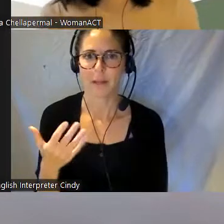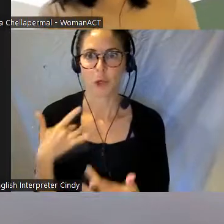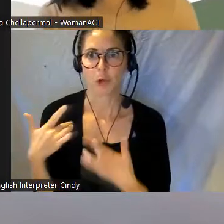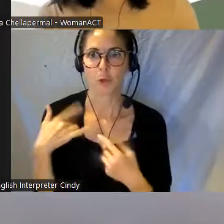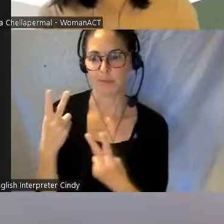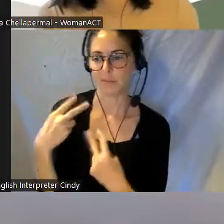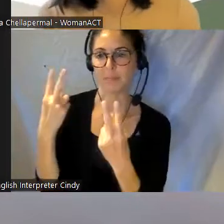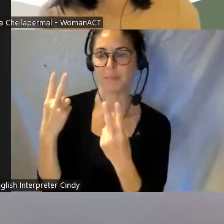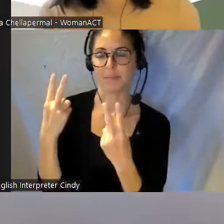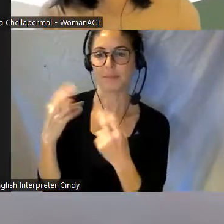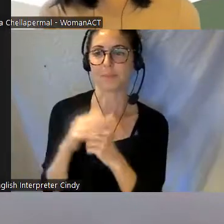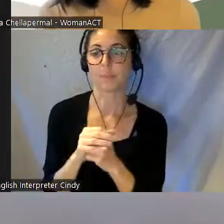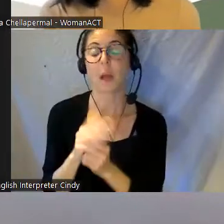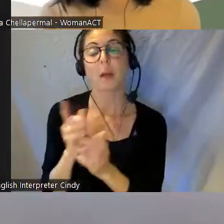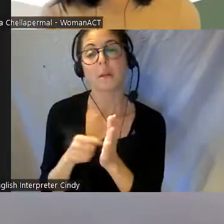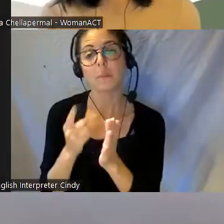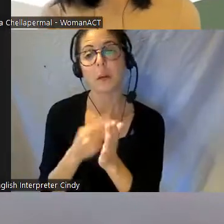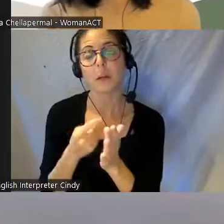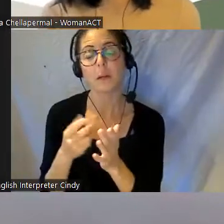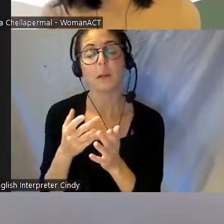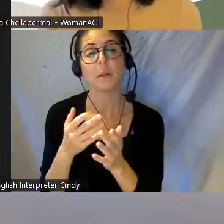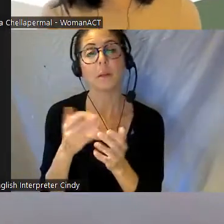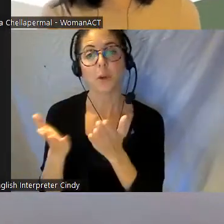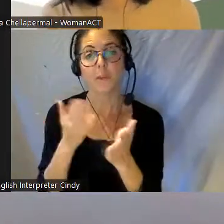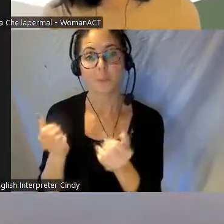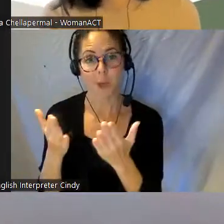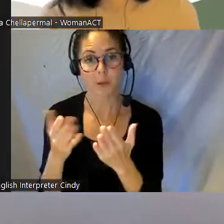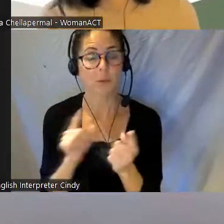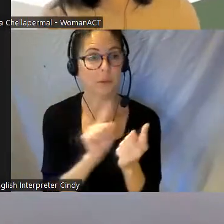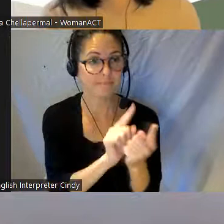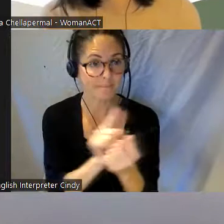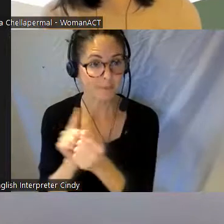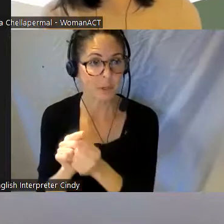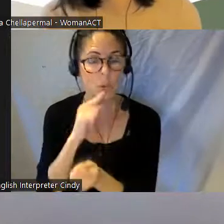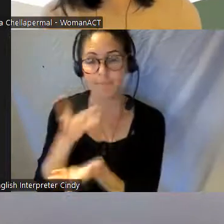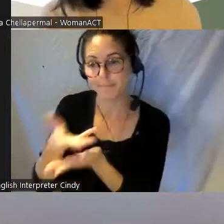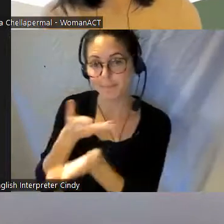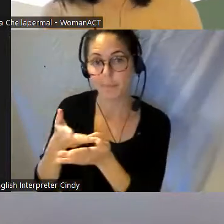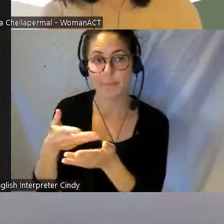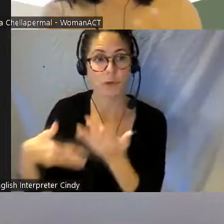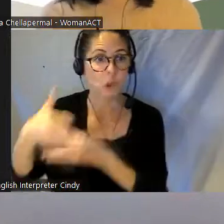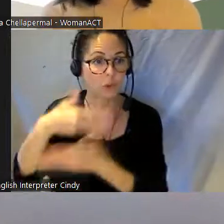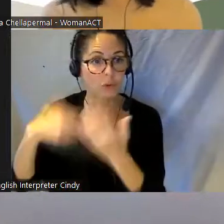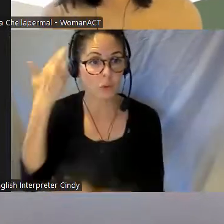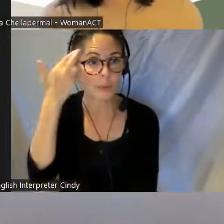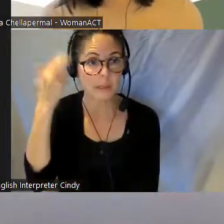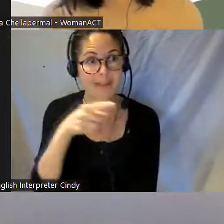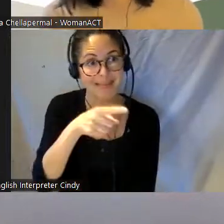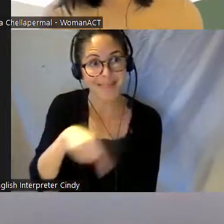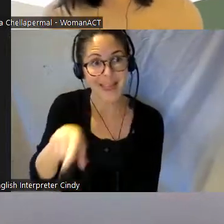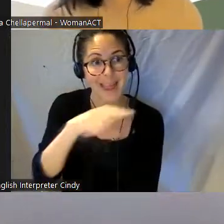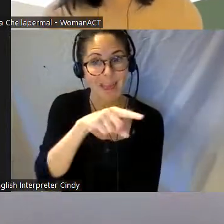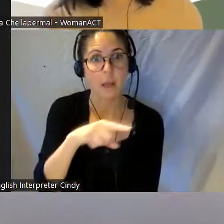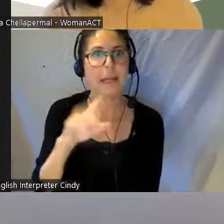We approached service providers that did work with seniors in terms of even kind of social aspects as well. In there, they would talk